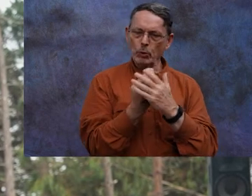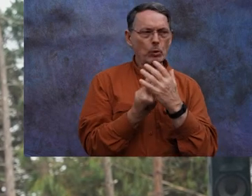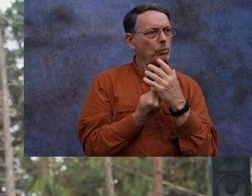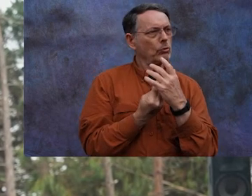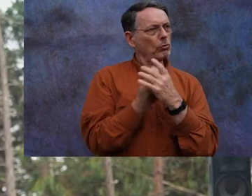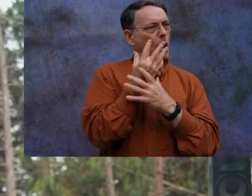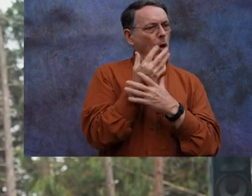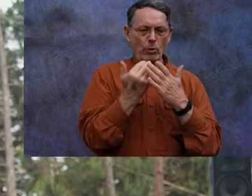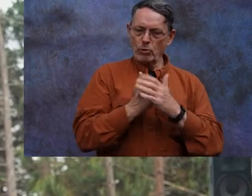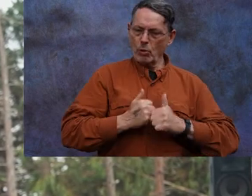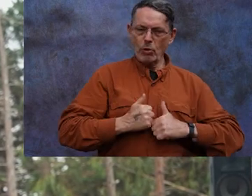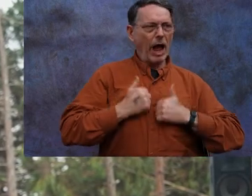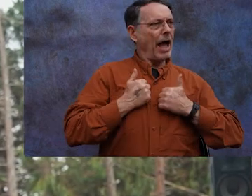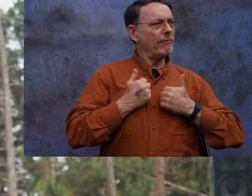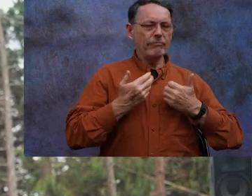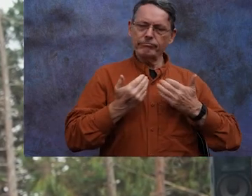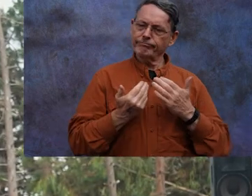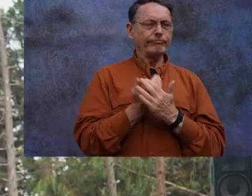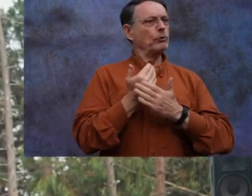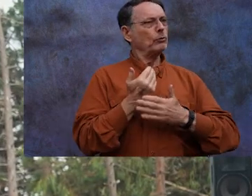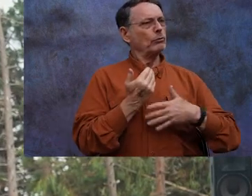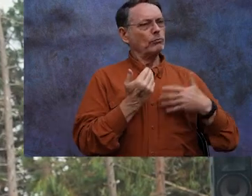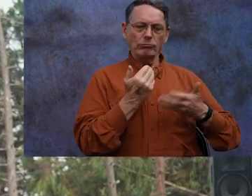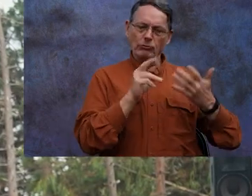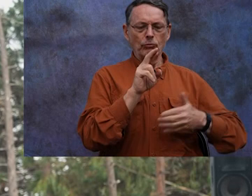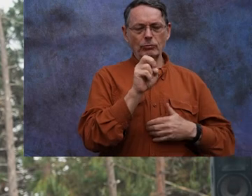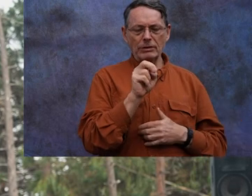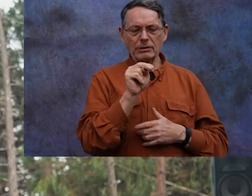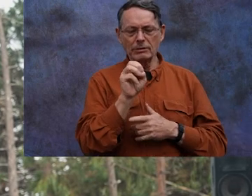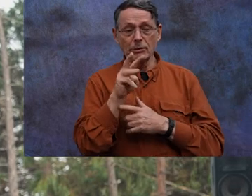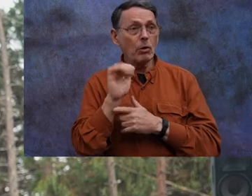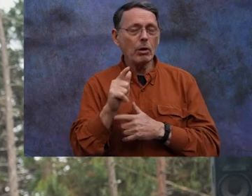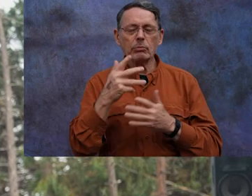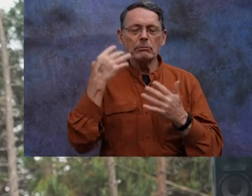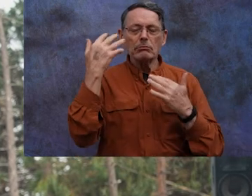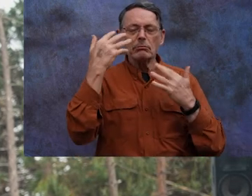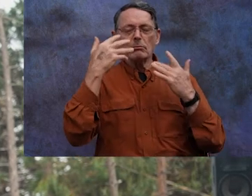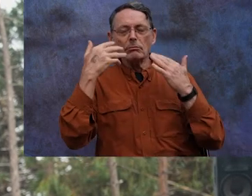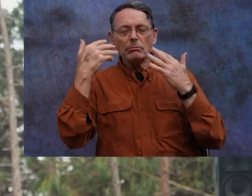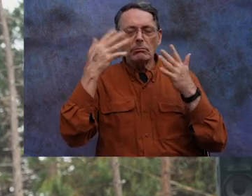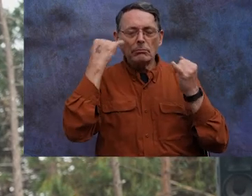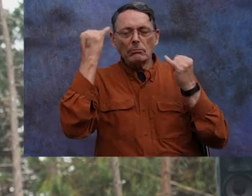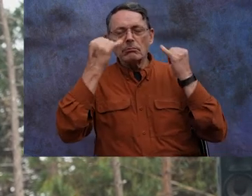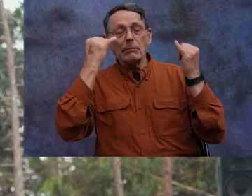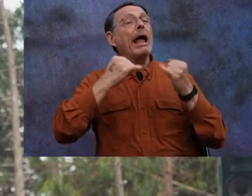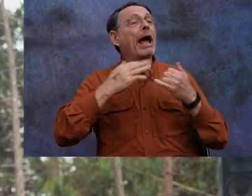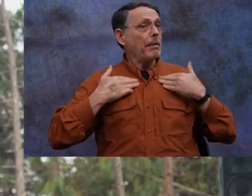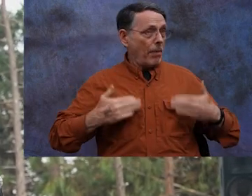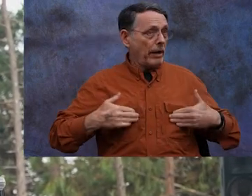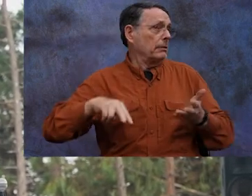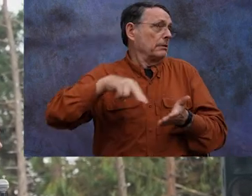We are trancing in our imagination, and we are dancing in our physical bodies, and